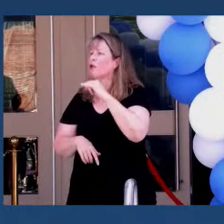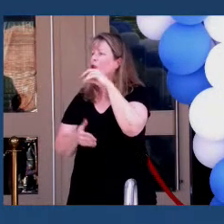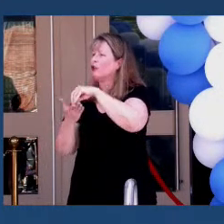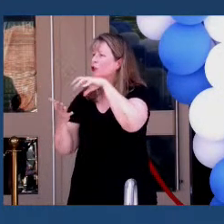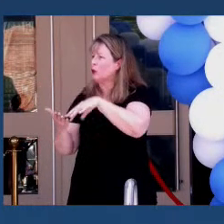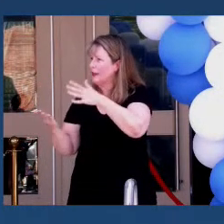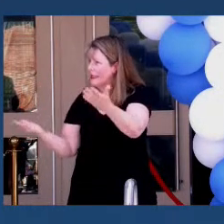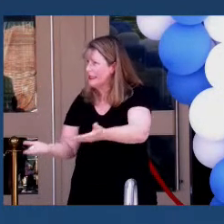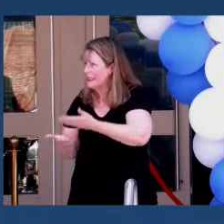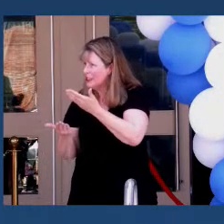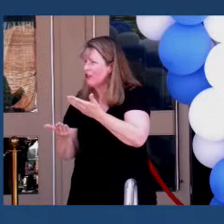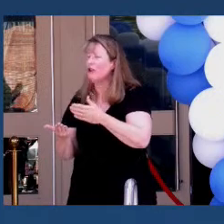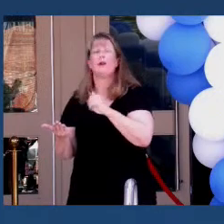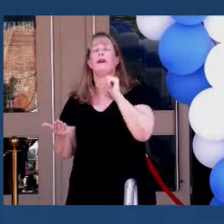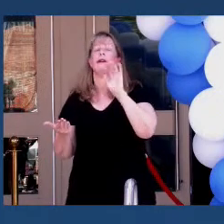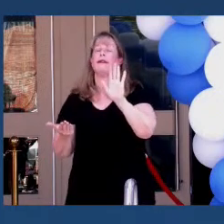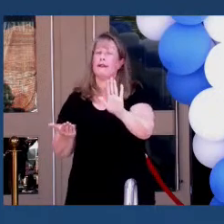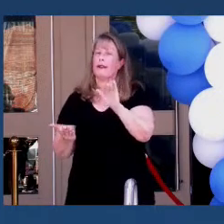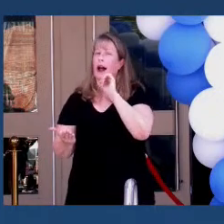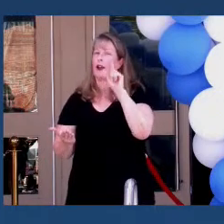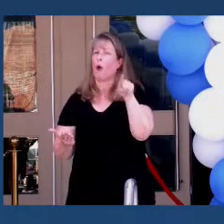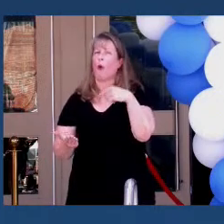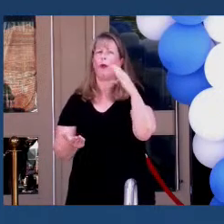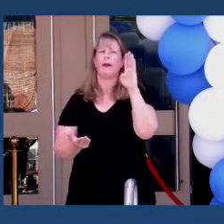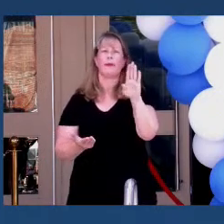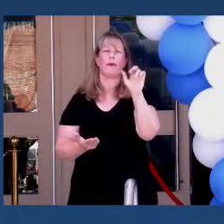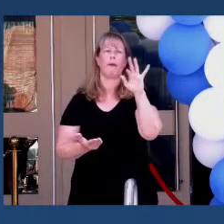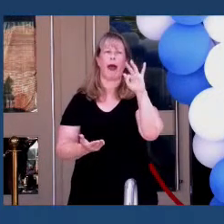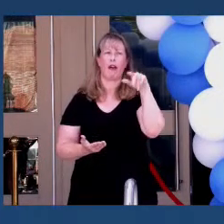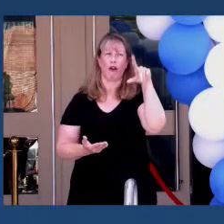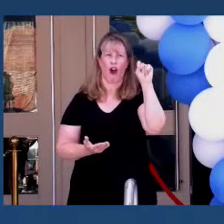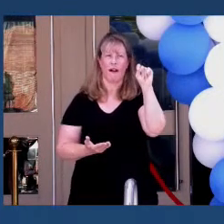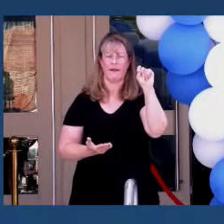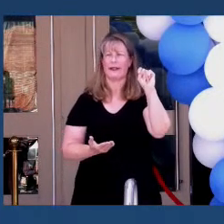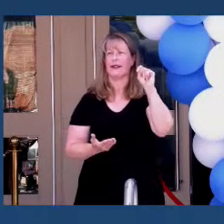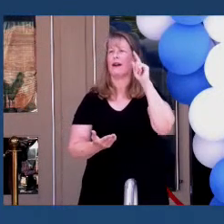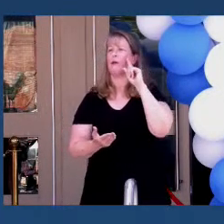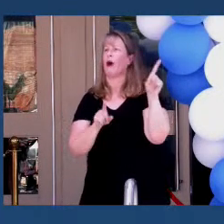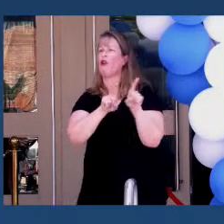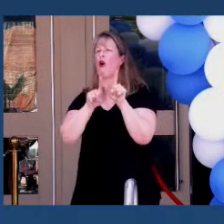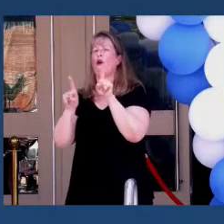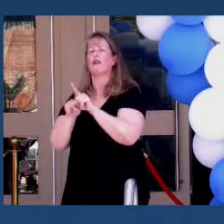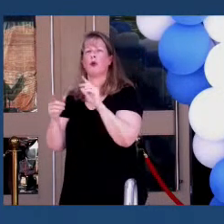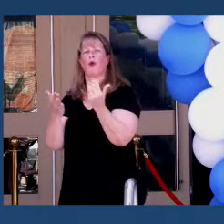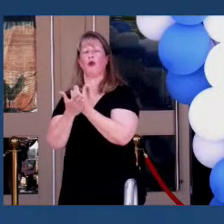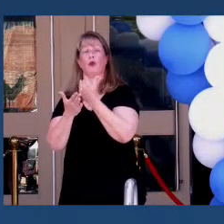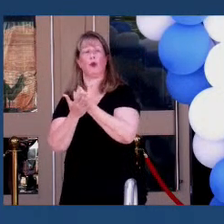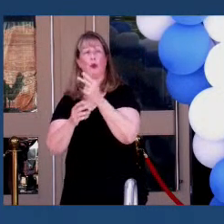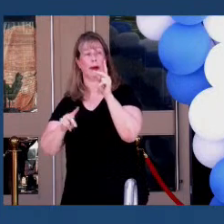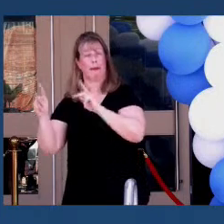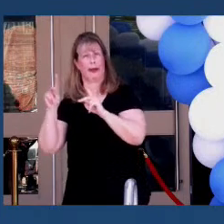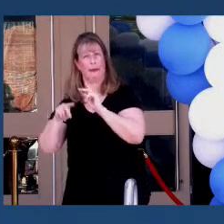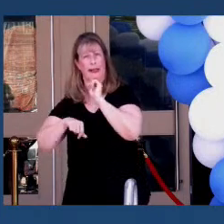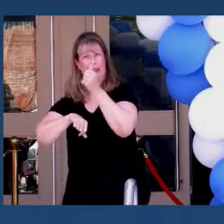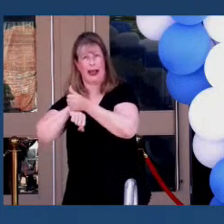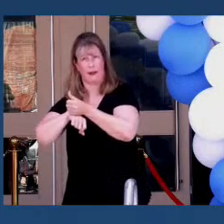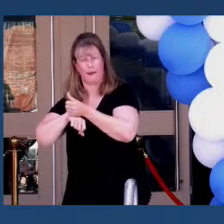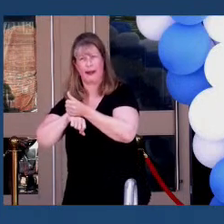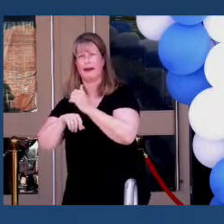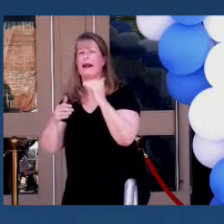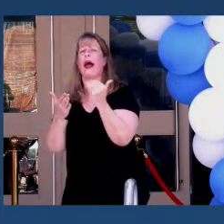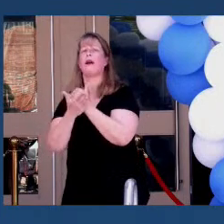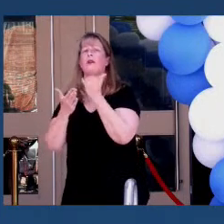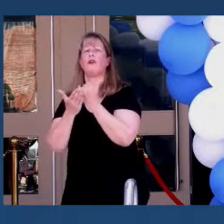Side, not only in Bancroft, but with a brand new people settlement, a brand new